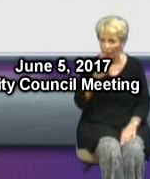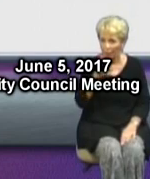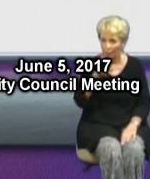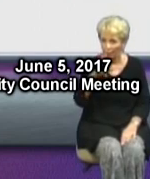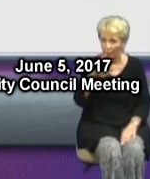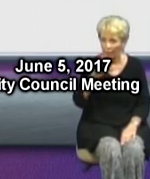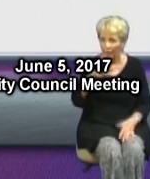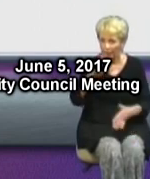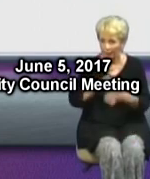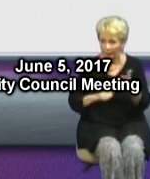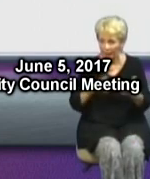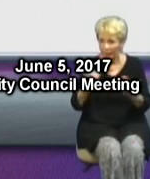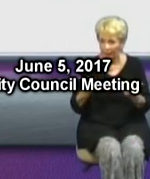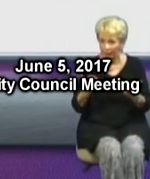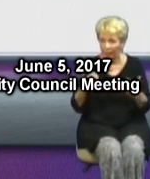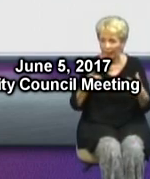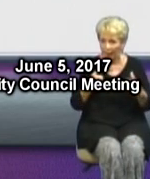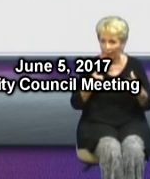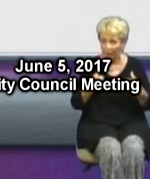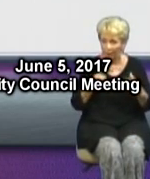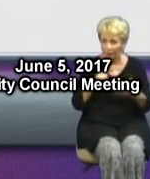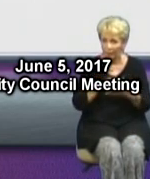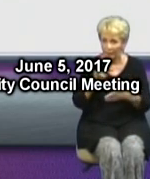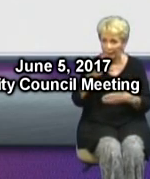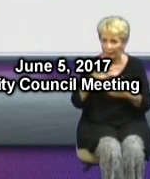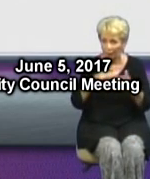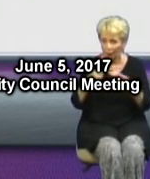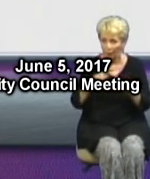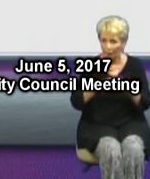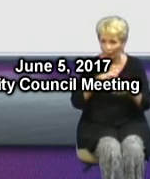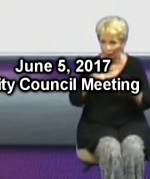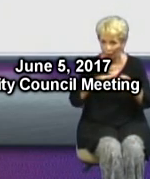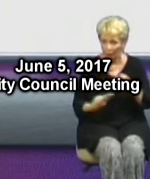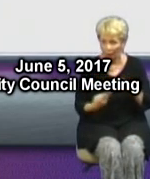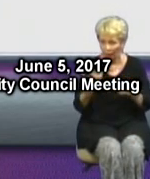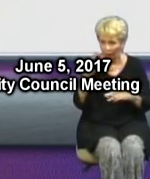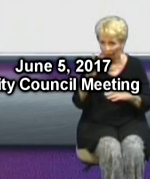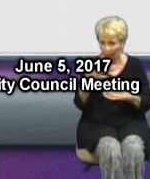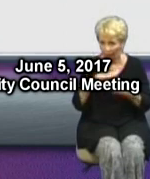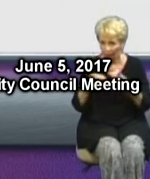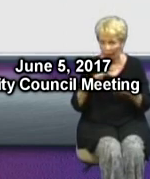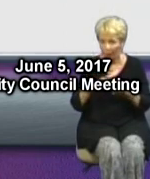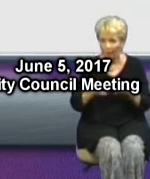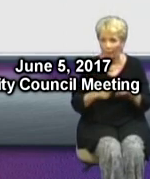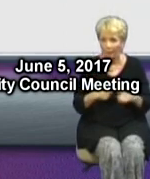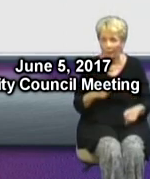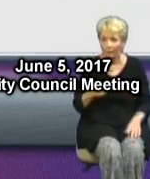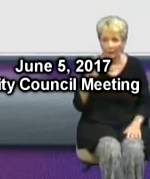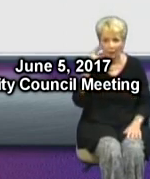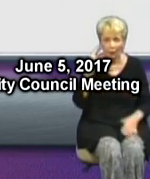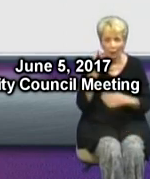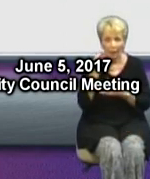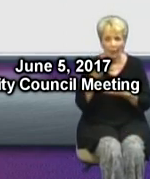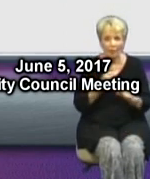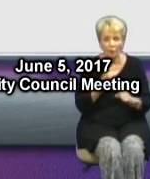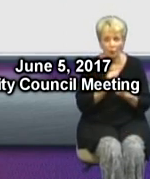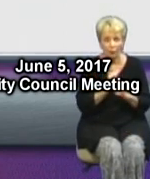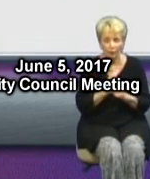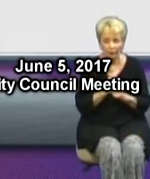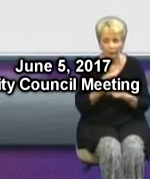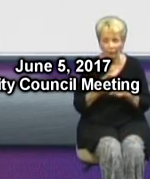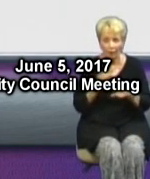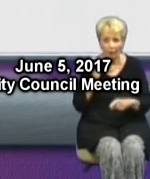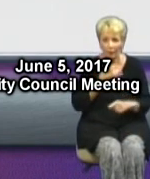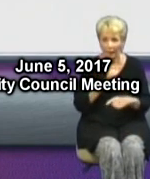discount that we currently have, which is $10 a month, will drop to $5 a month. You heard last year from